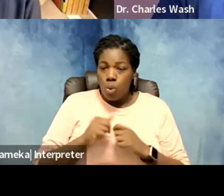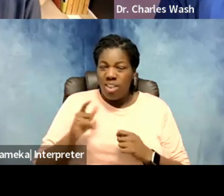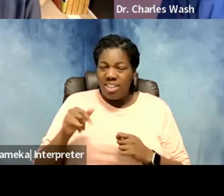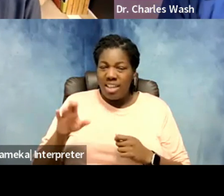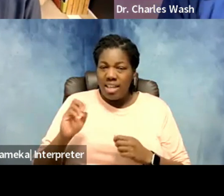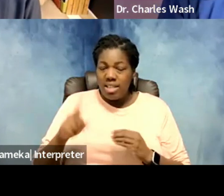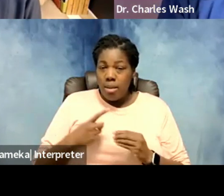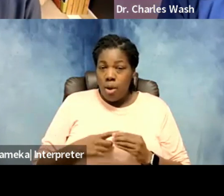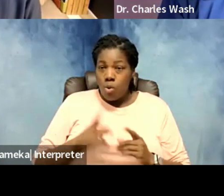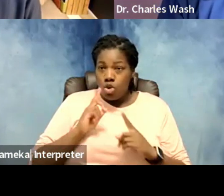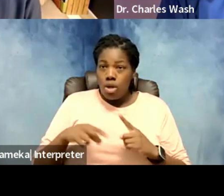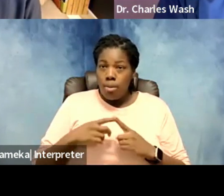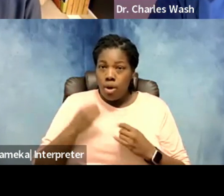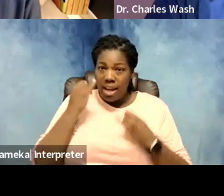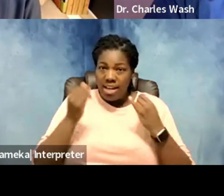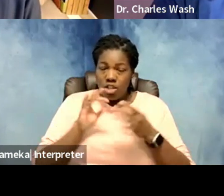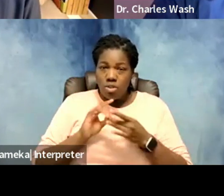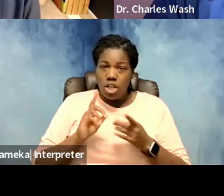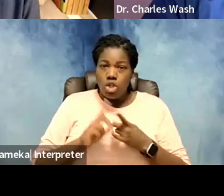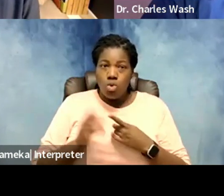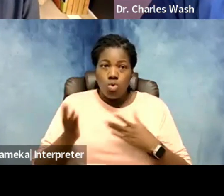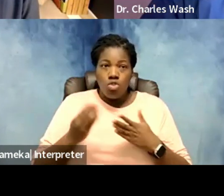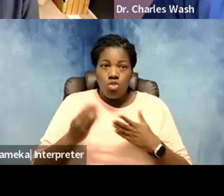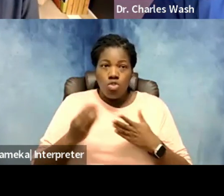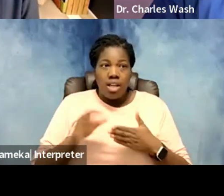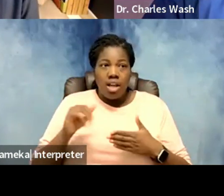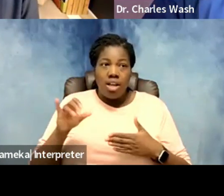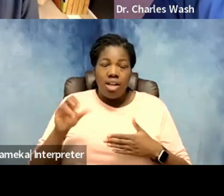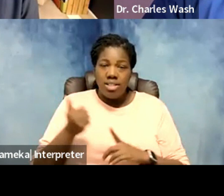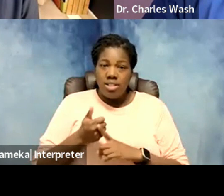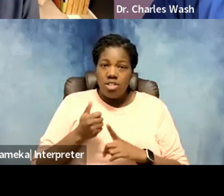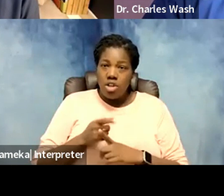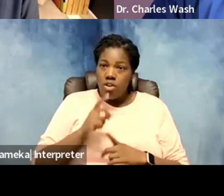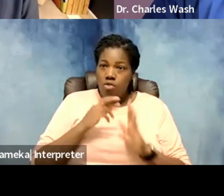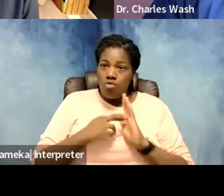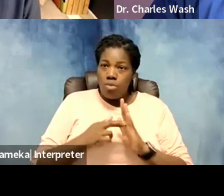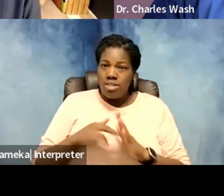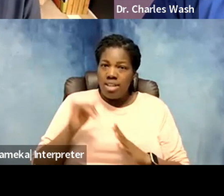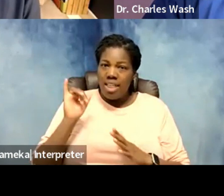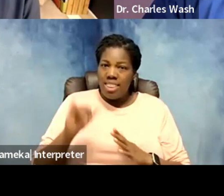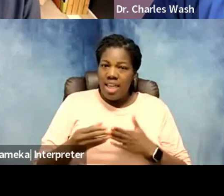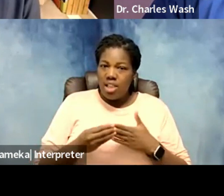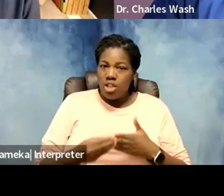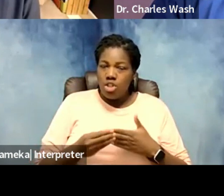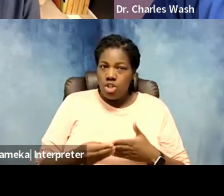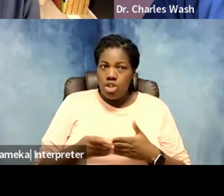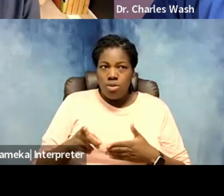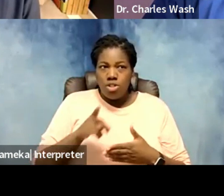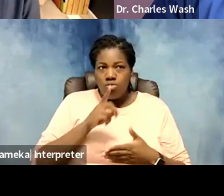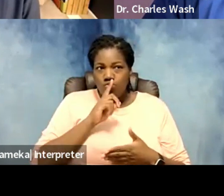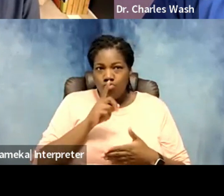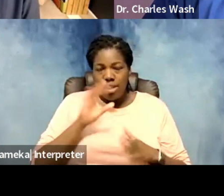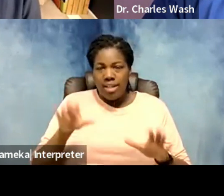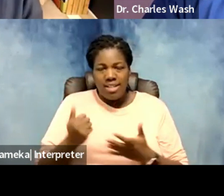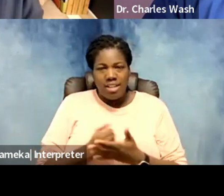know, when we talk about ideas around servant leaders, Cassie is representing that leadership. I mean, she does it